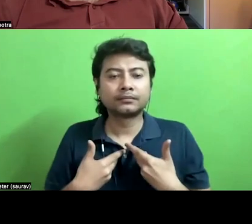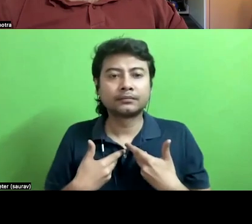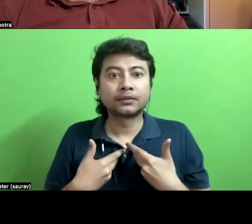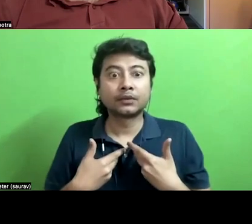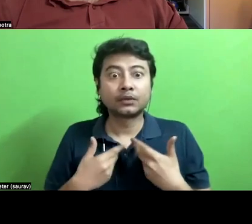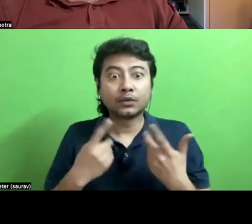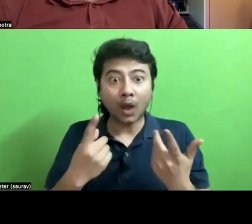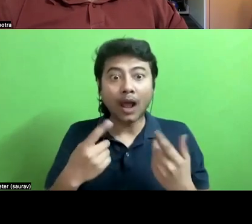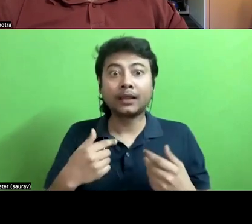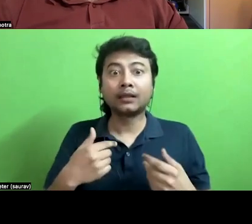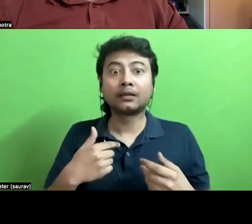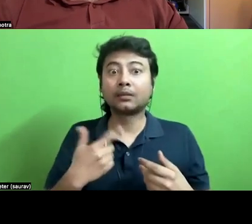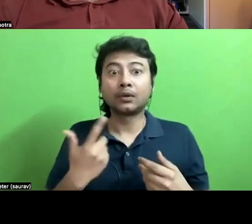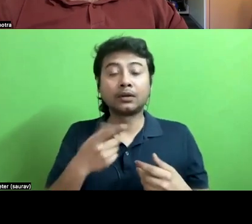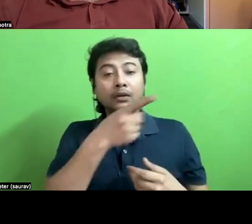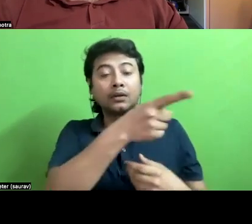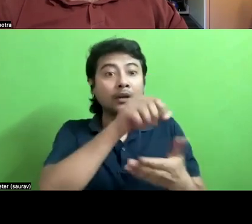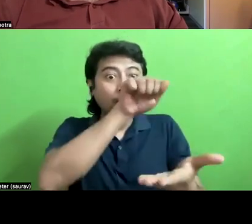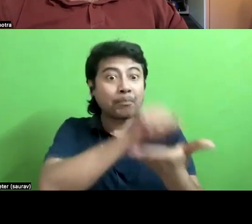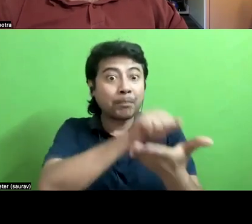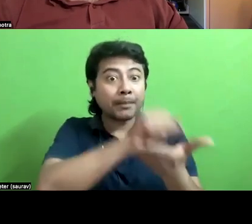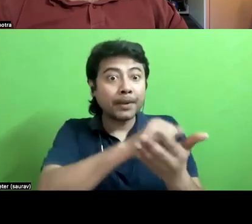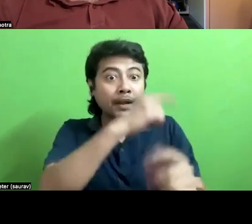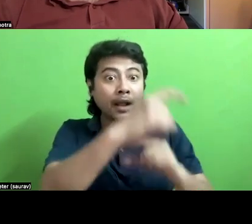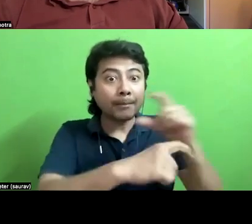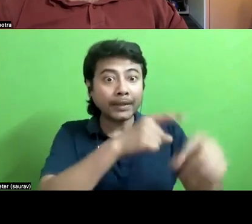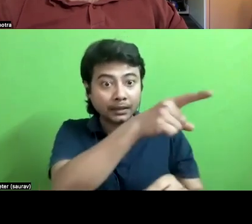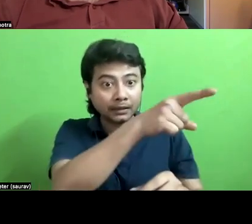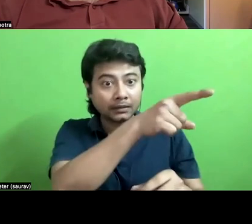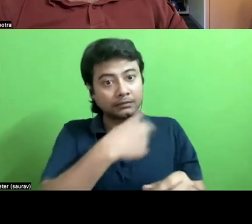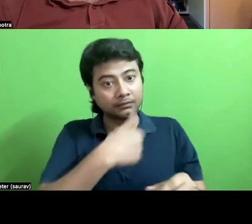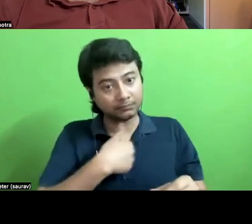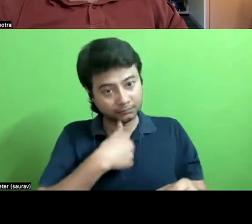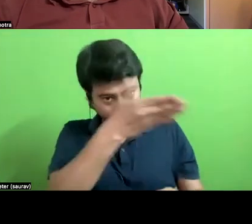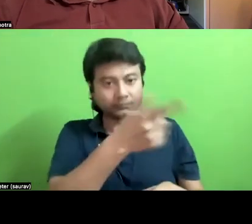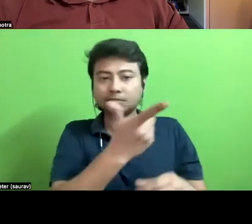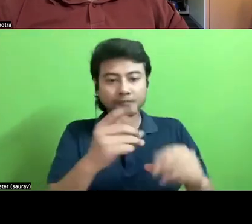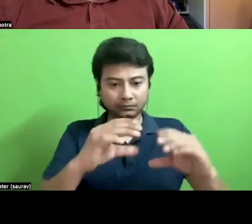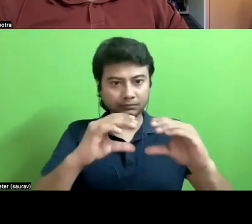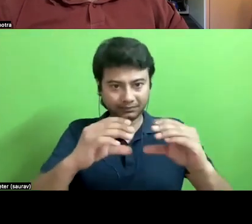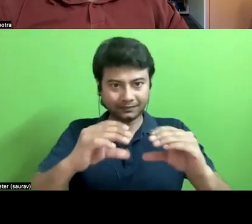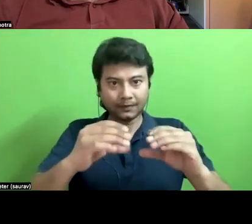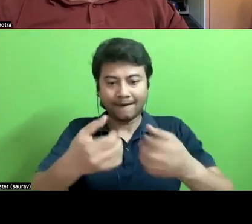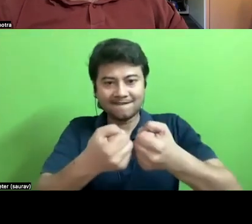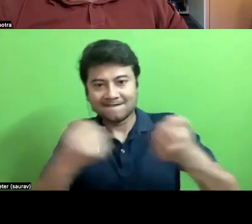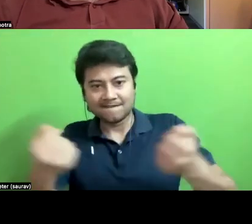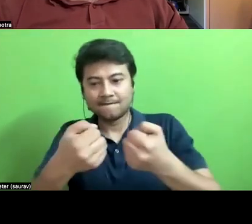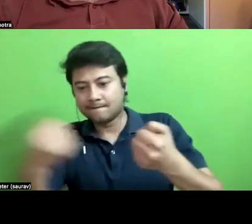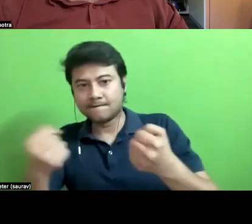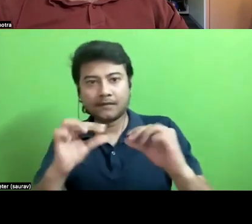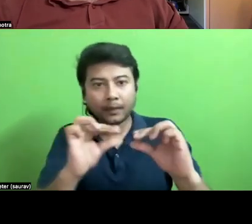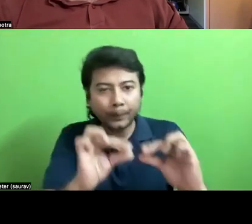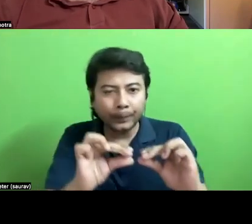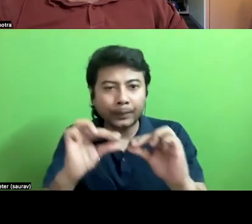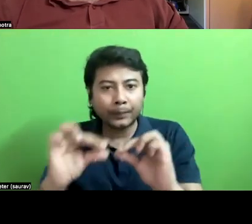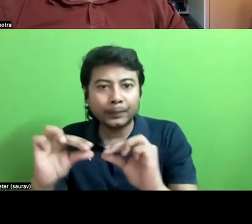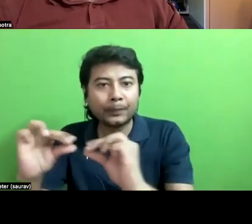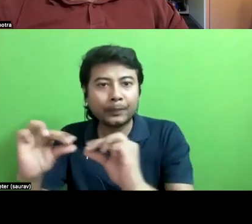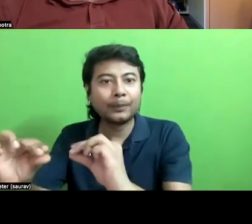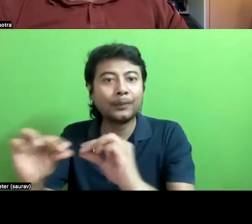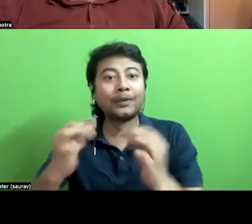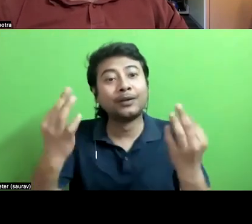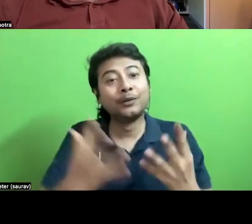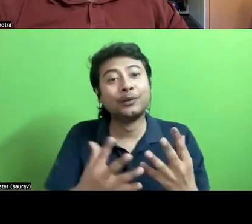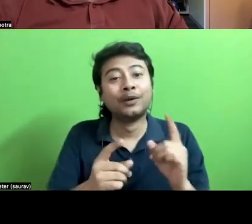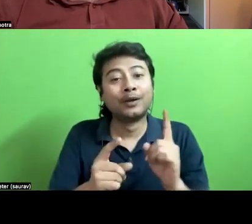to bind these books, and we used to actually have them physically cut into 3 or 4 parts and then have them bound separately, so